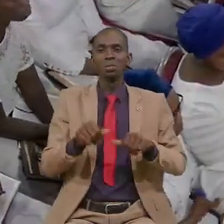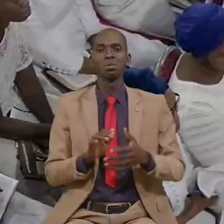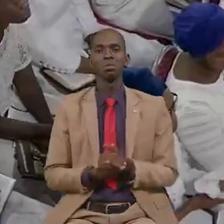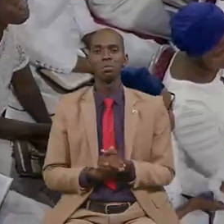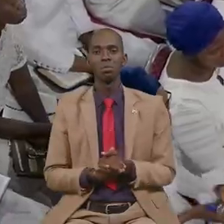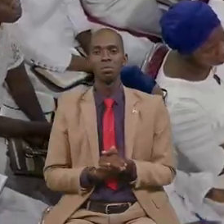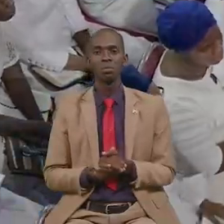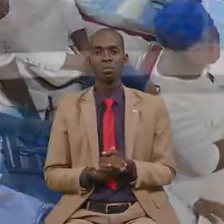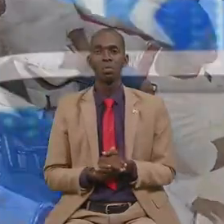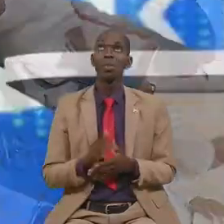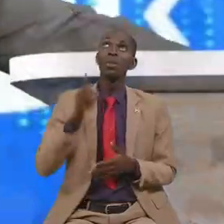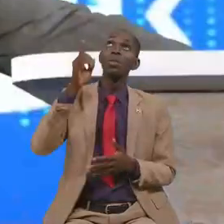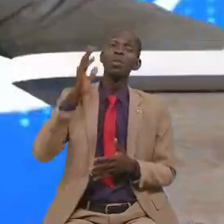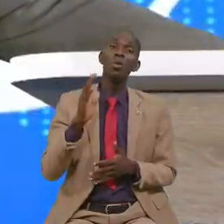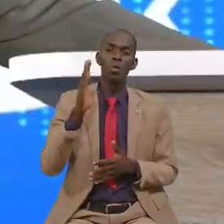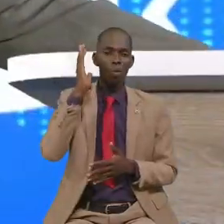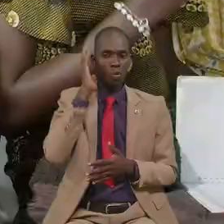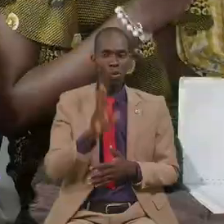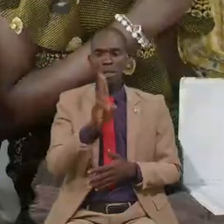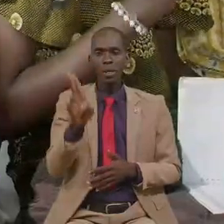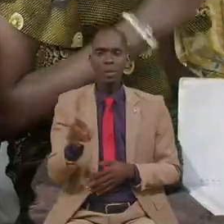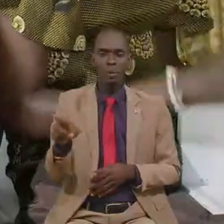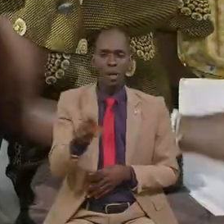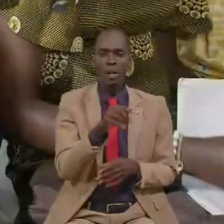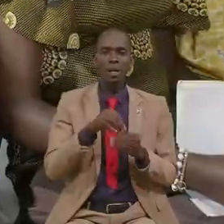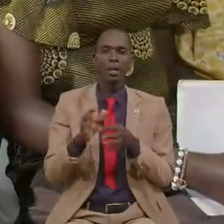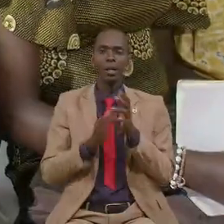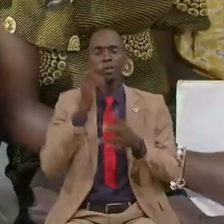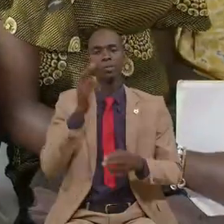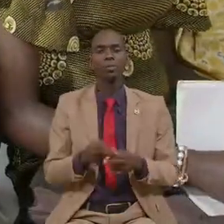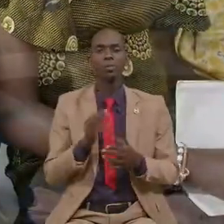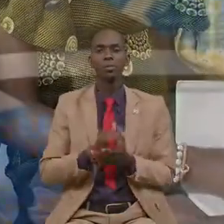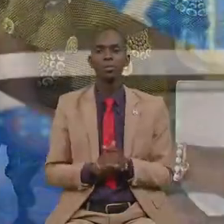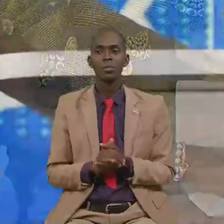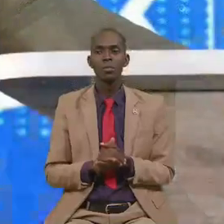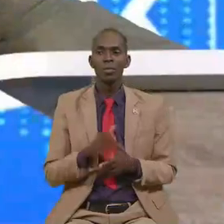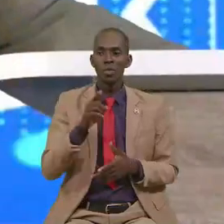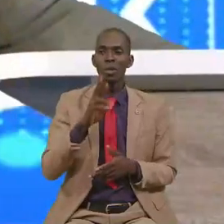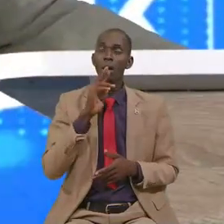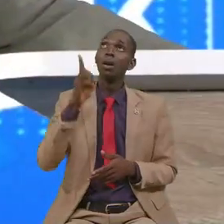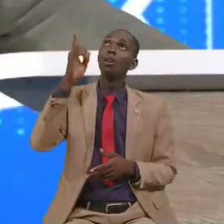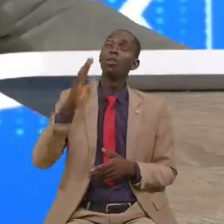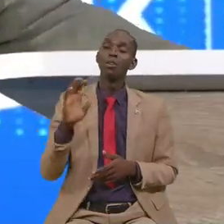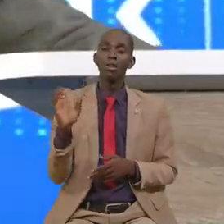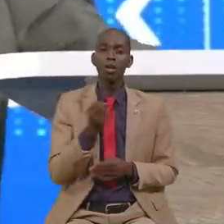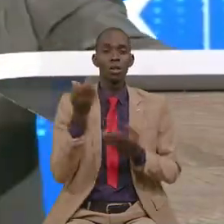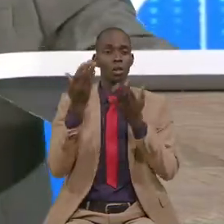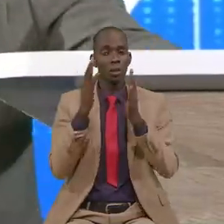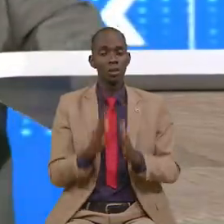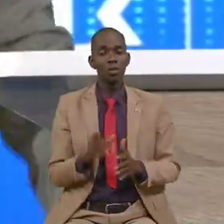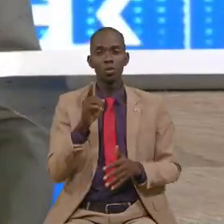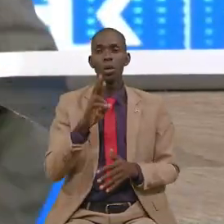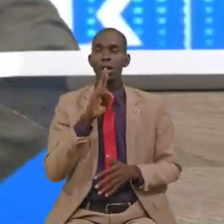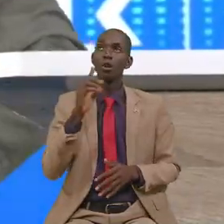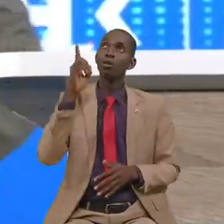God will use you. You are God's servant and you are God's instrument to